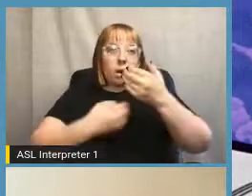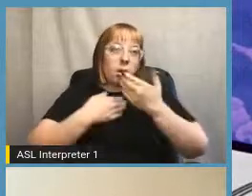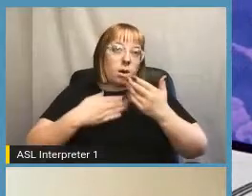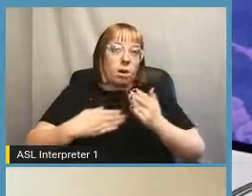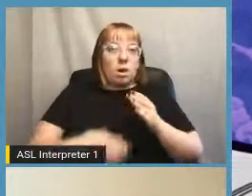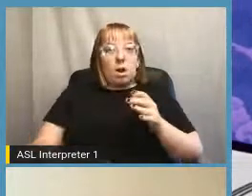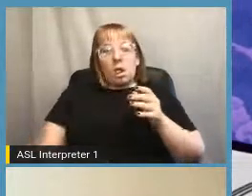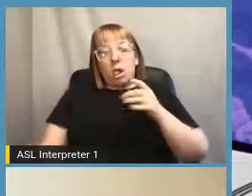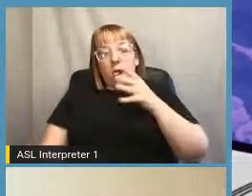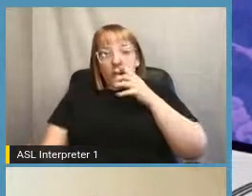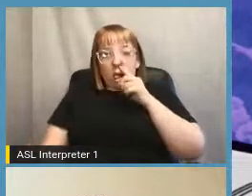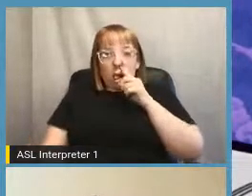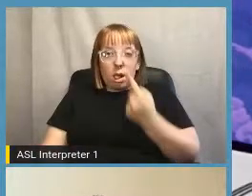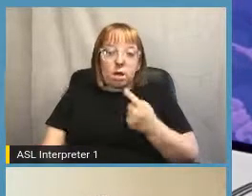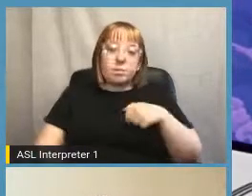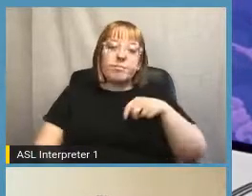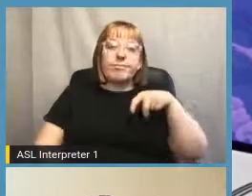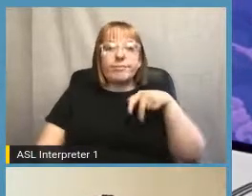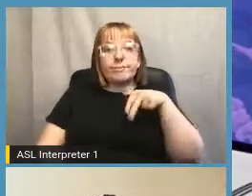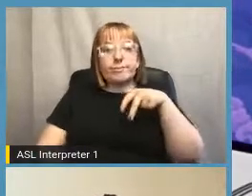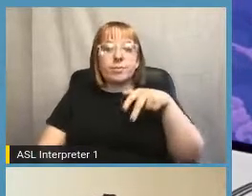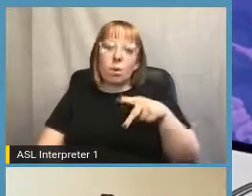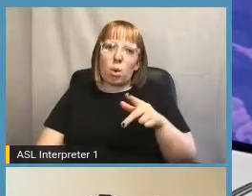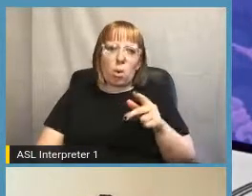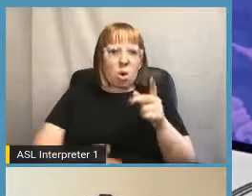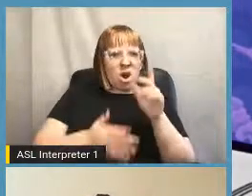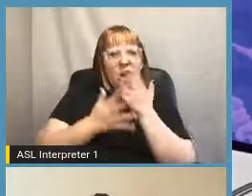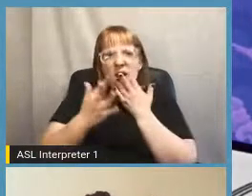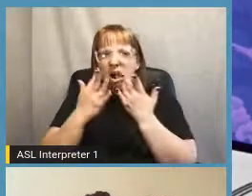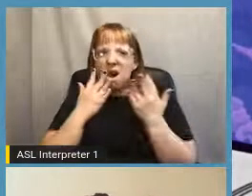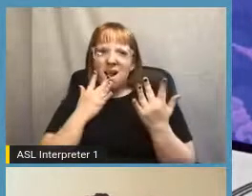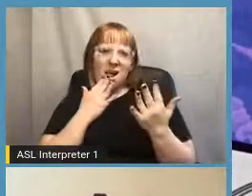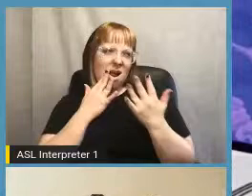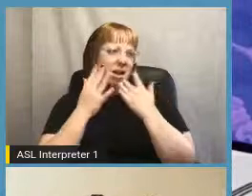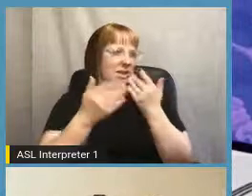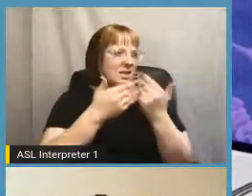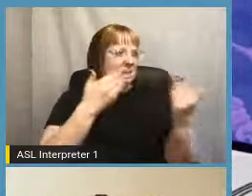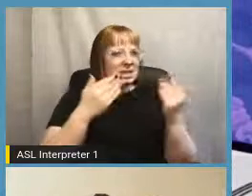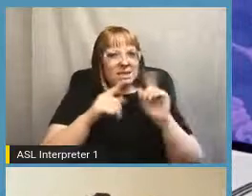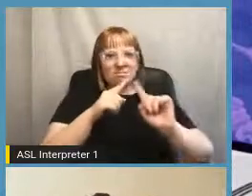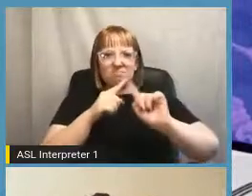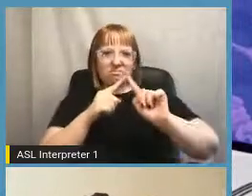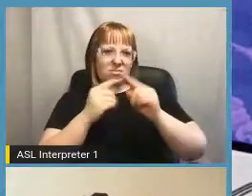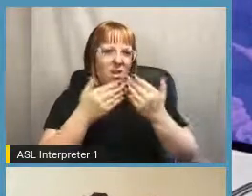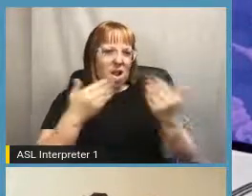the features that you wouldn't see in a white box exhibition type of space.